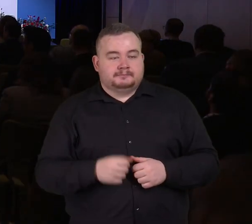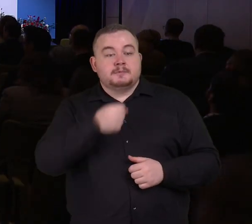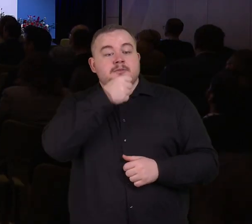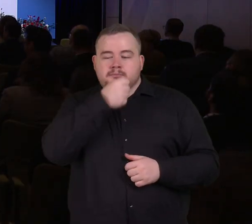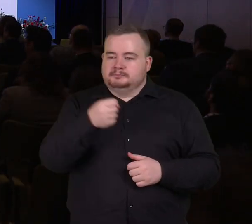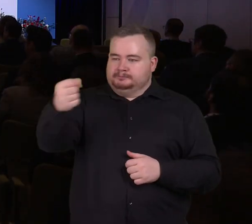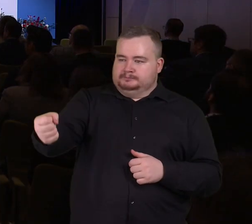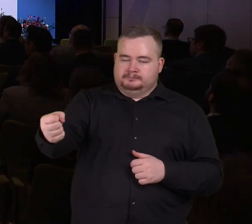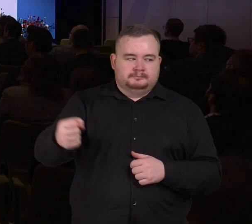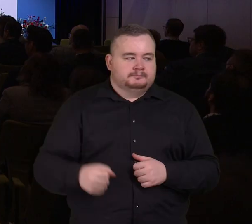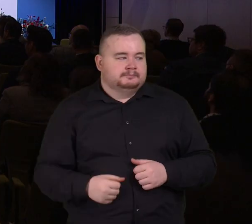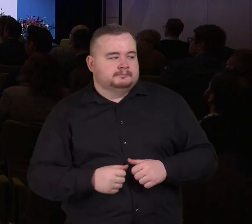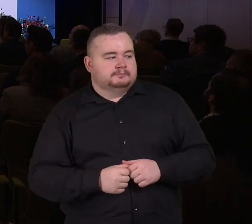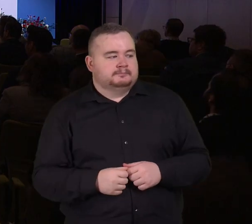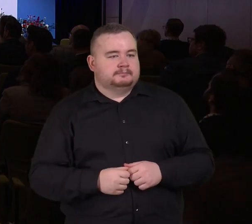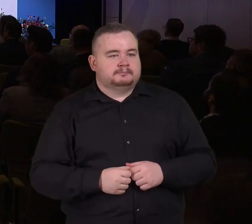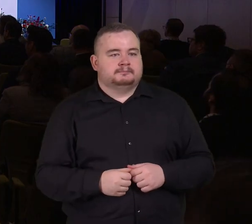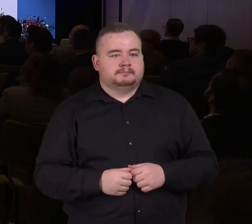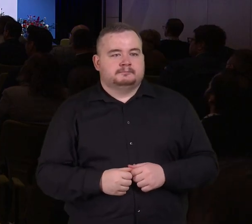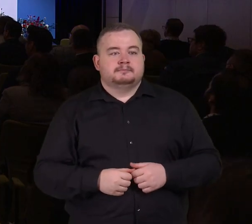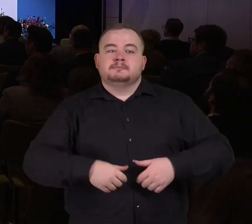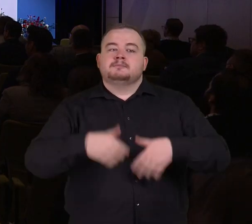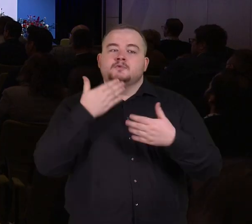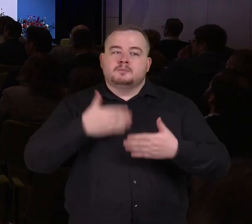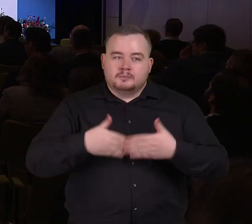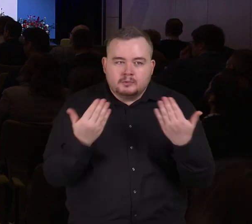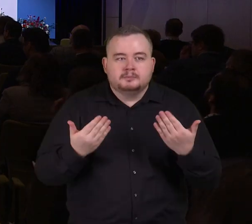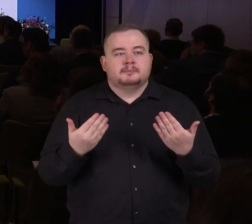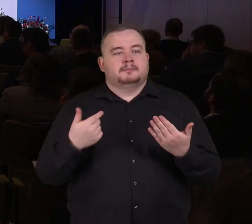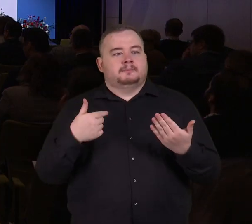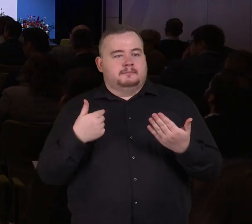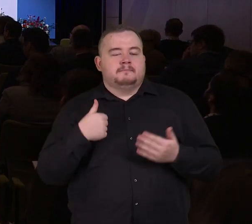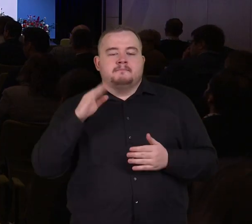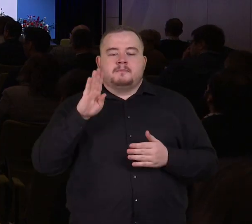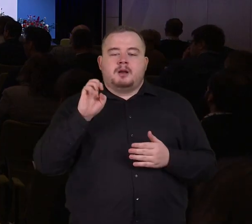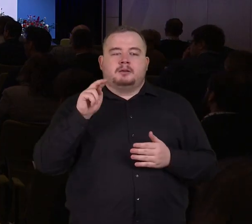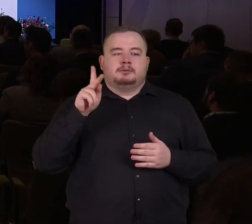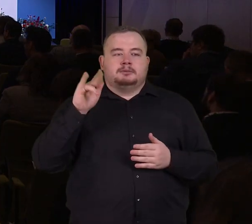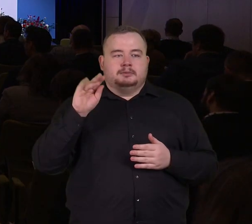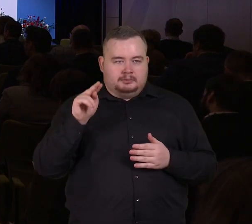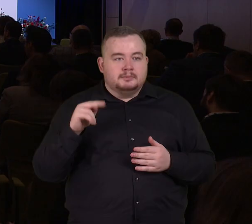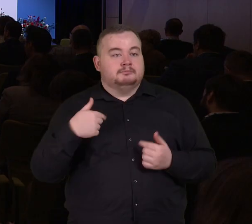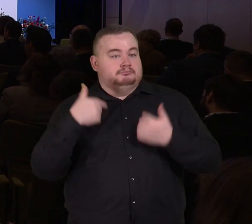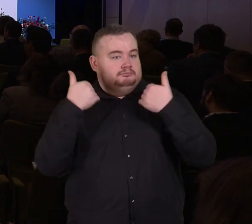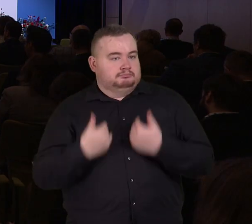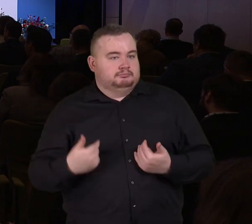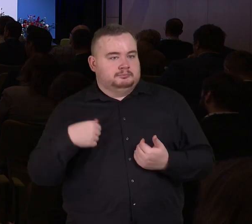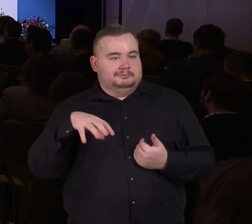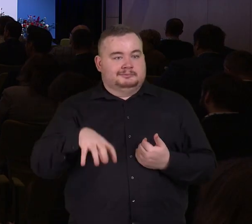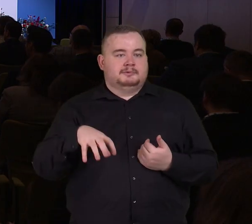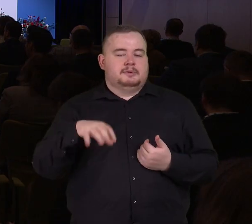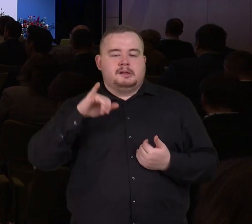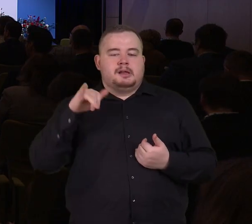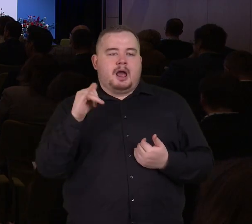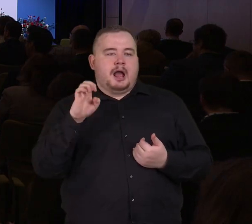Hello, I'm Bianca Fargo from the EIB group. I have a question about what is it really needed for, let's say, cities,